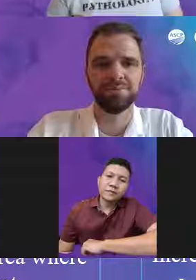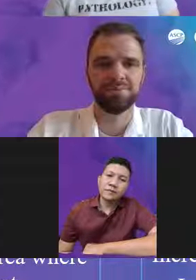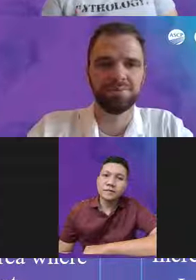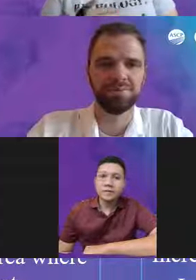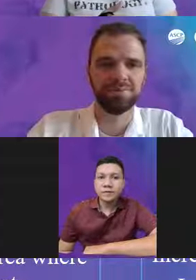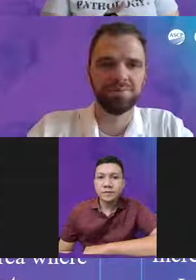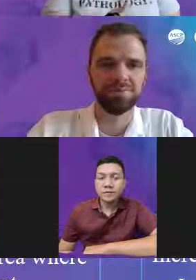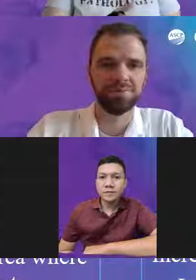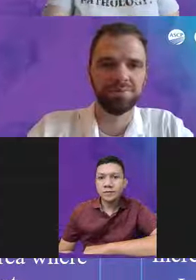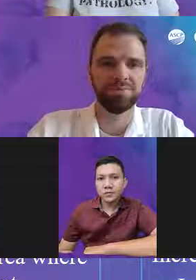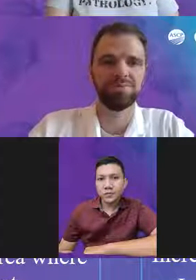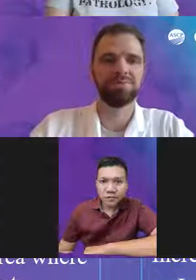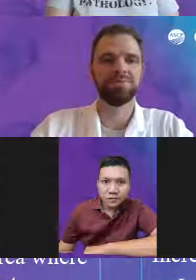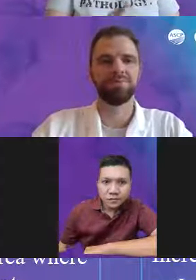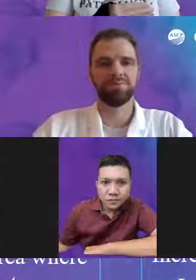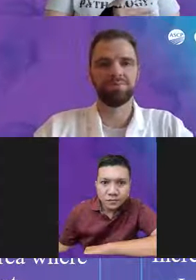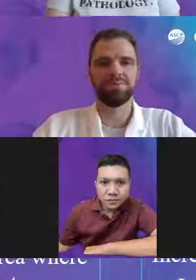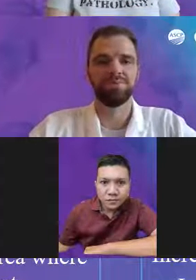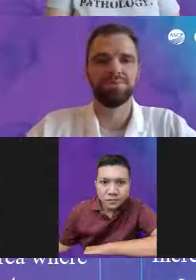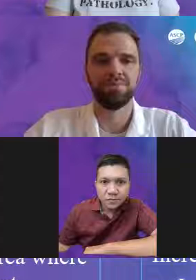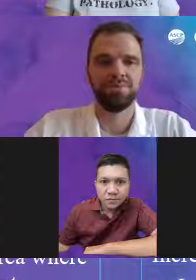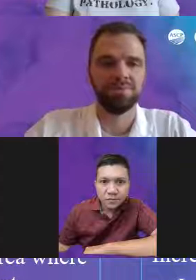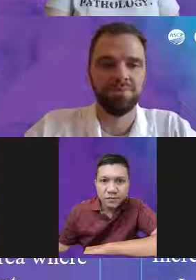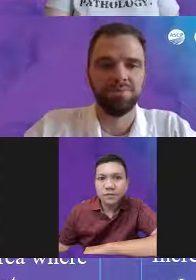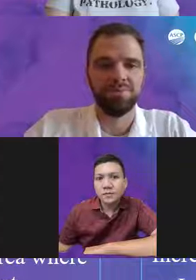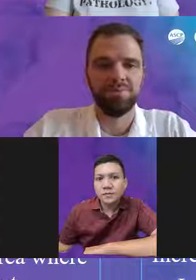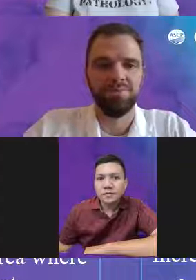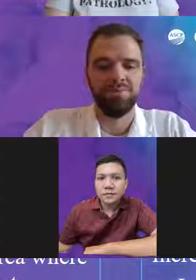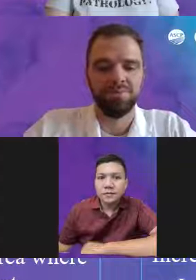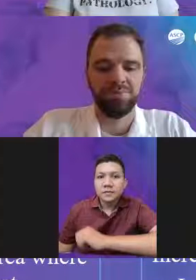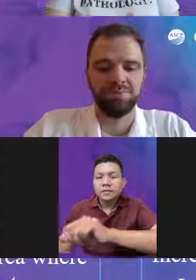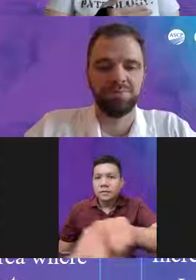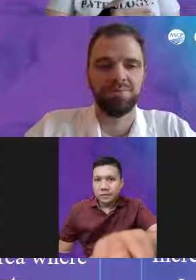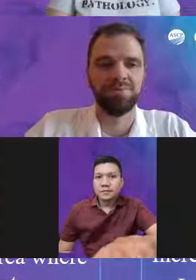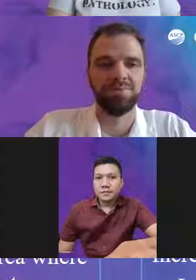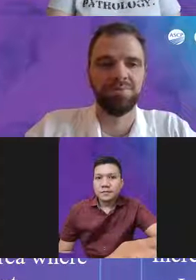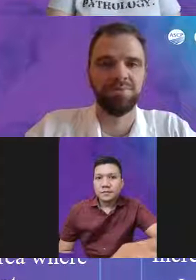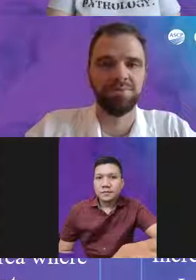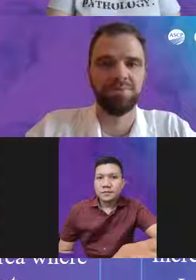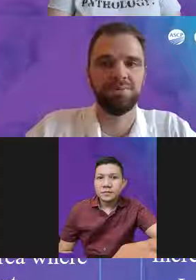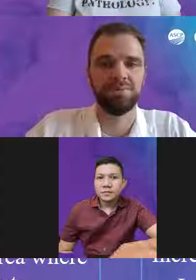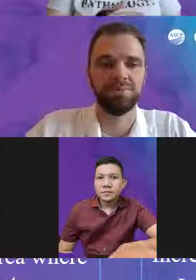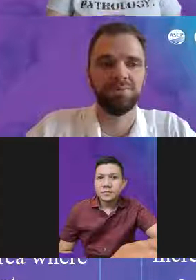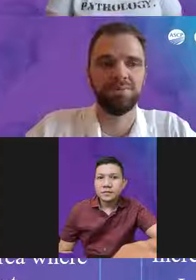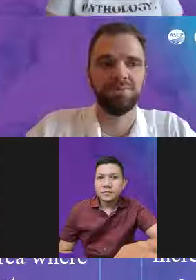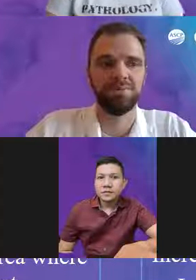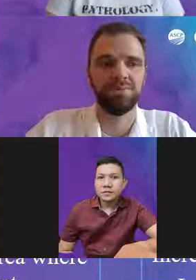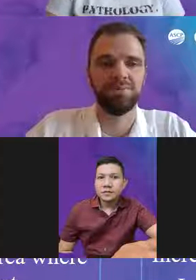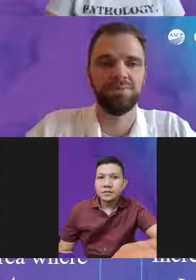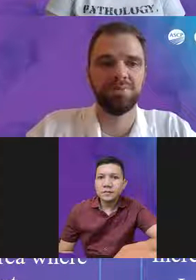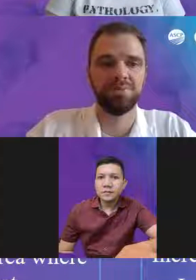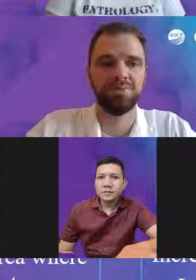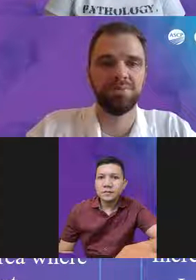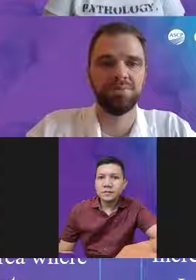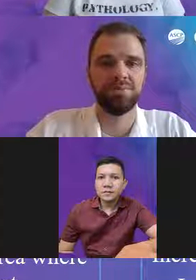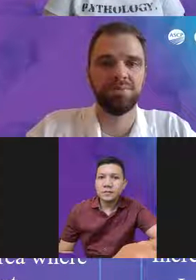I tried to break down what of the automated CBC is going to relate just to